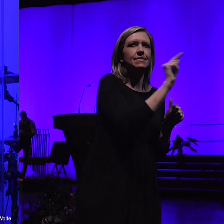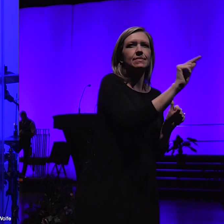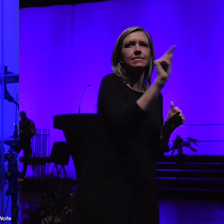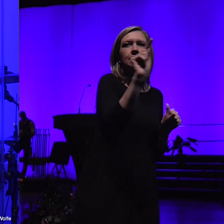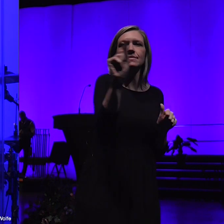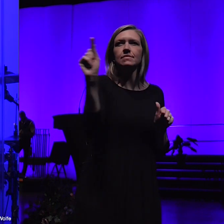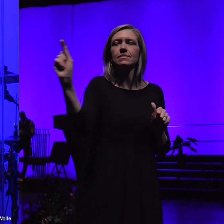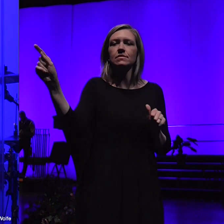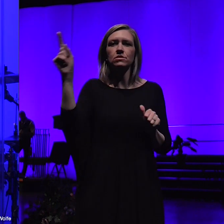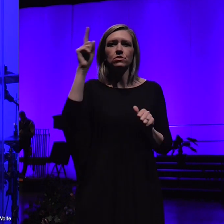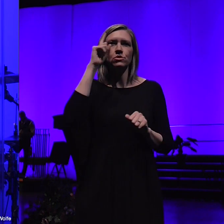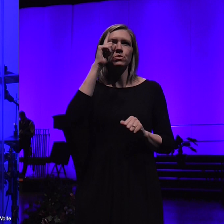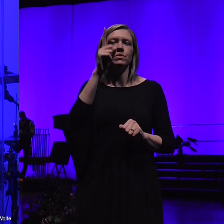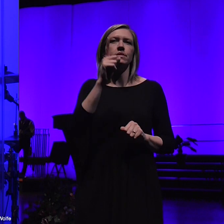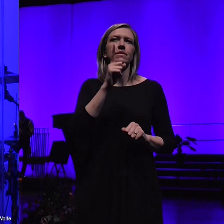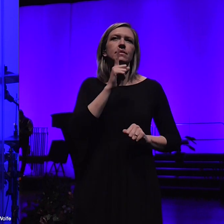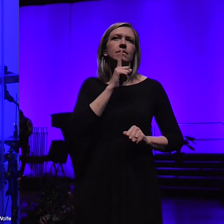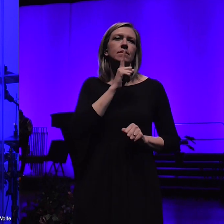face.